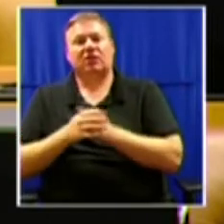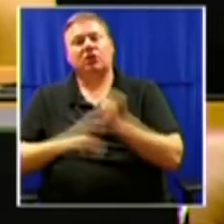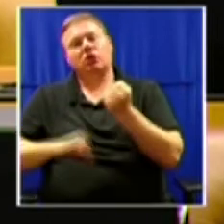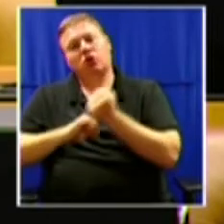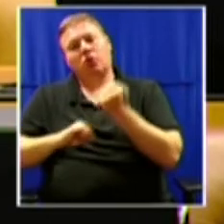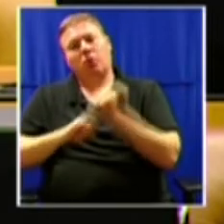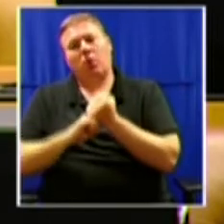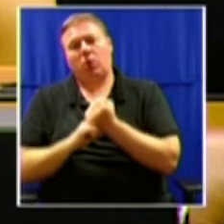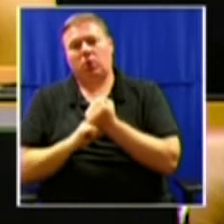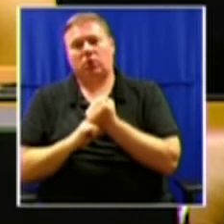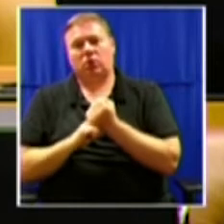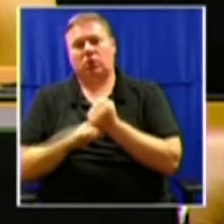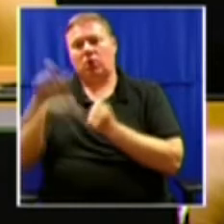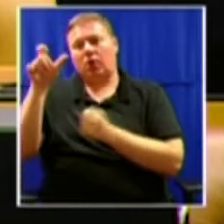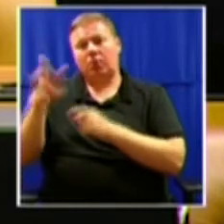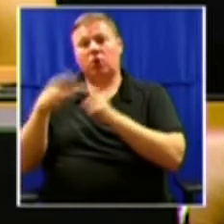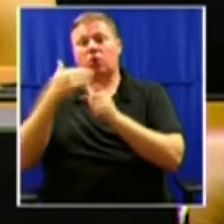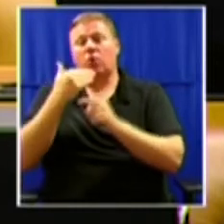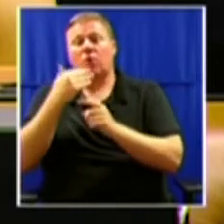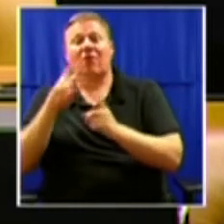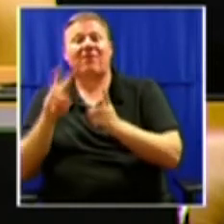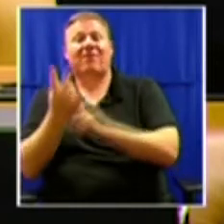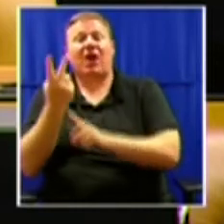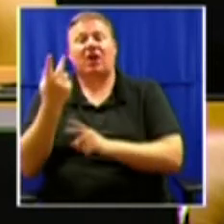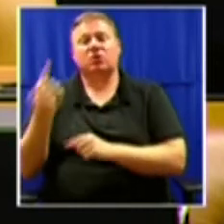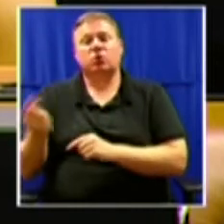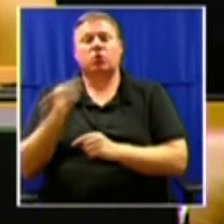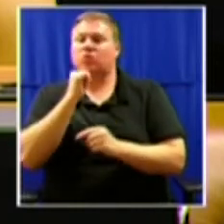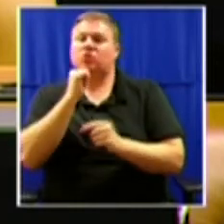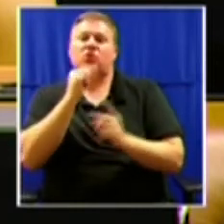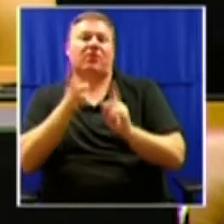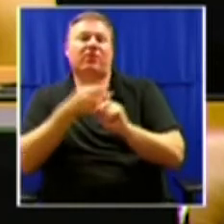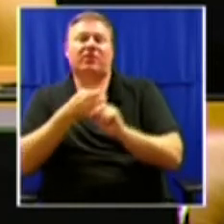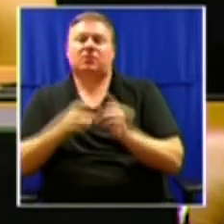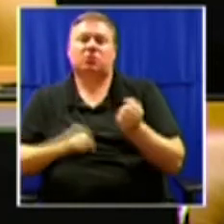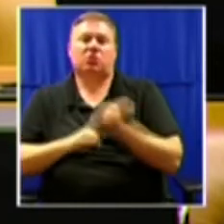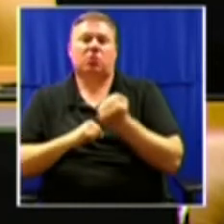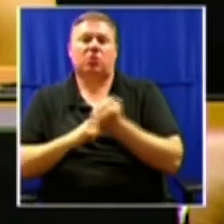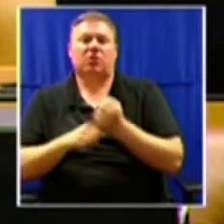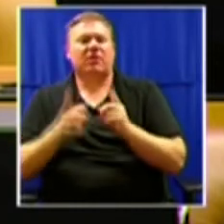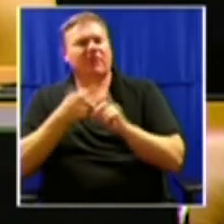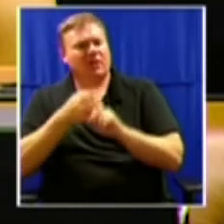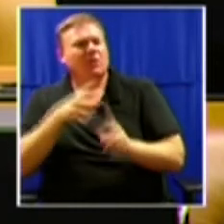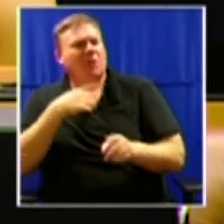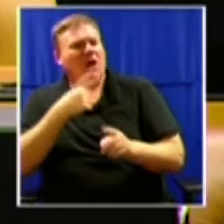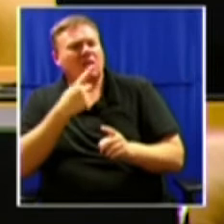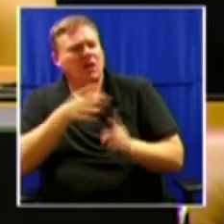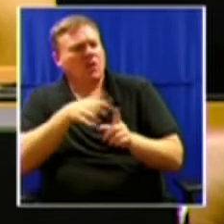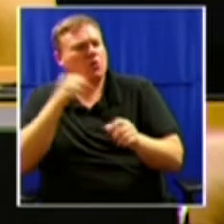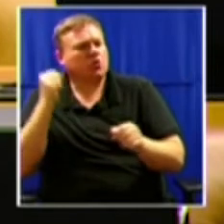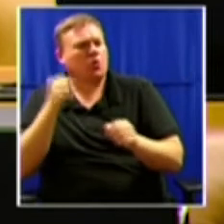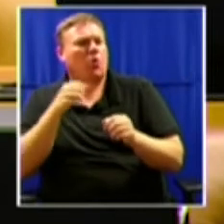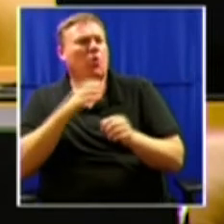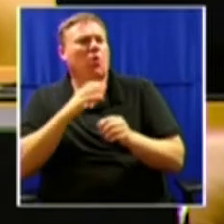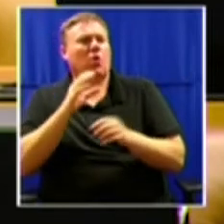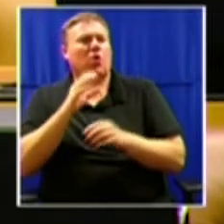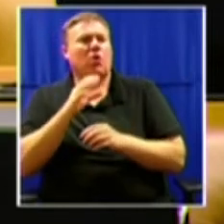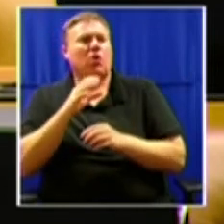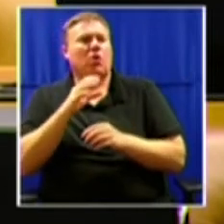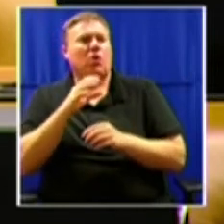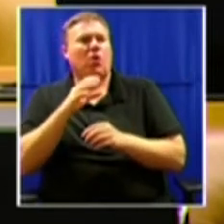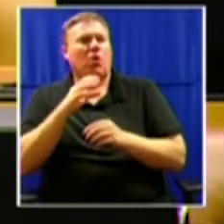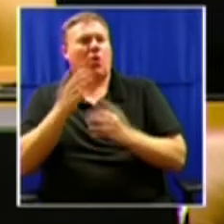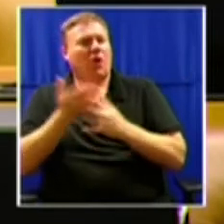supports the perpetrator rather than the victim. They go to the victim and say, withdraw the case because it's